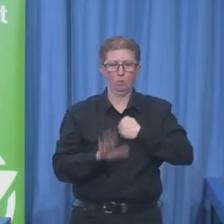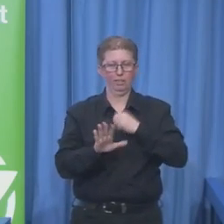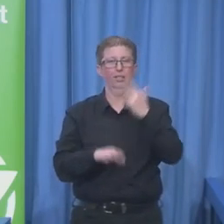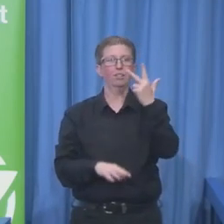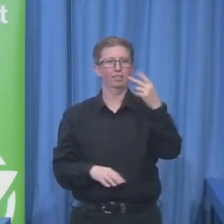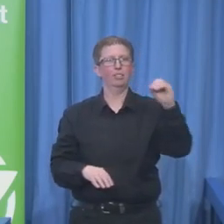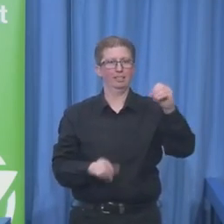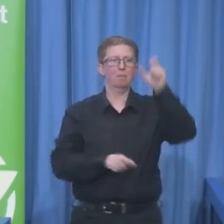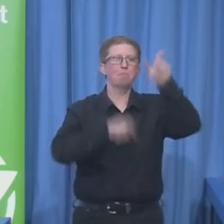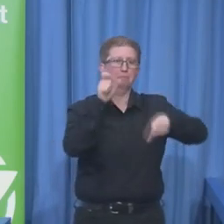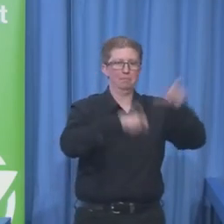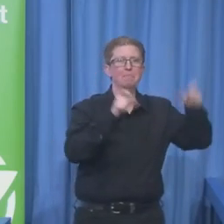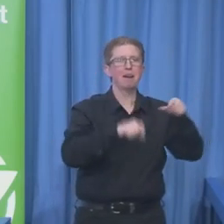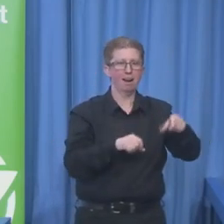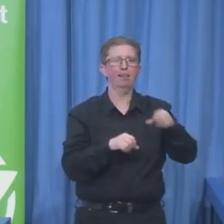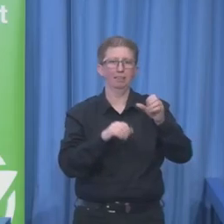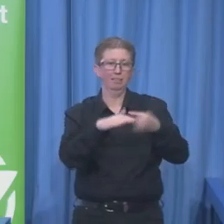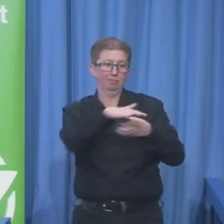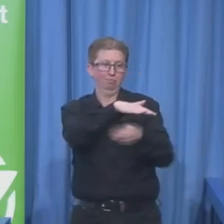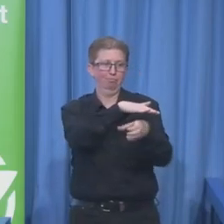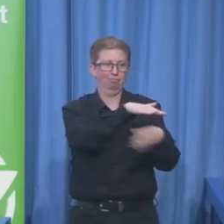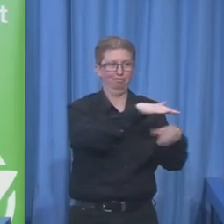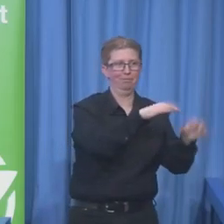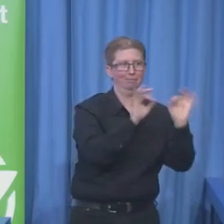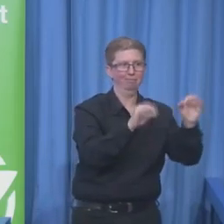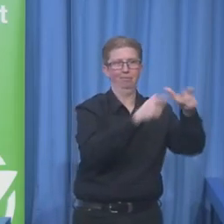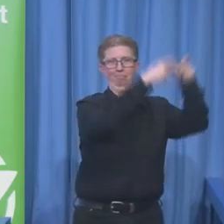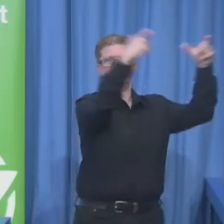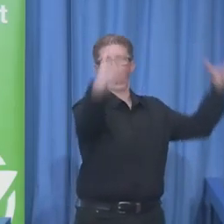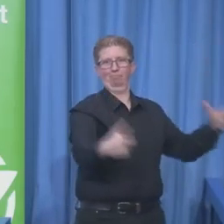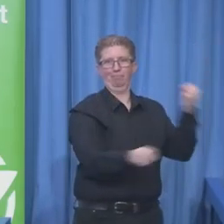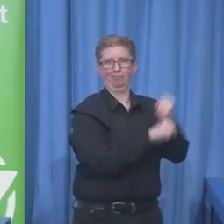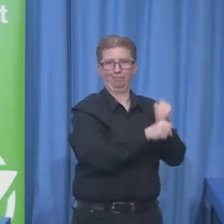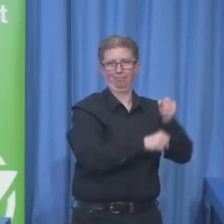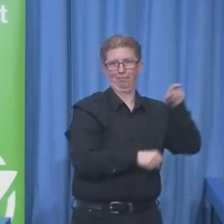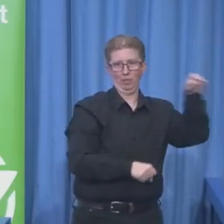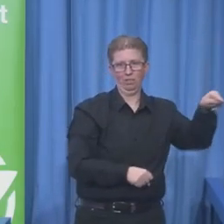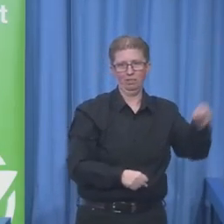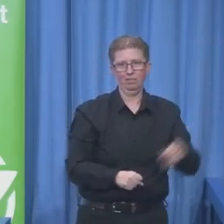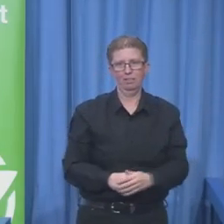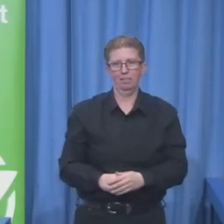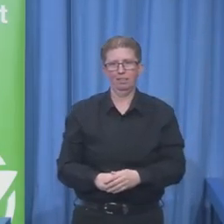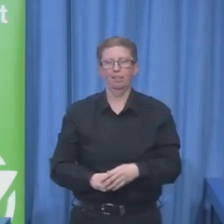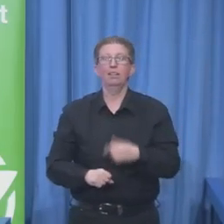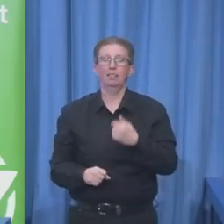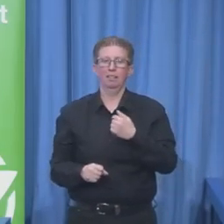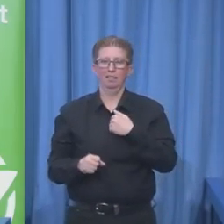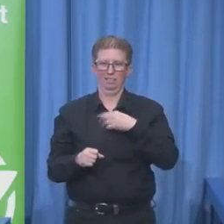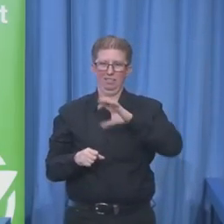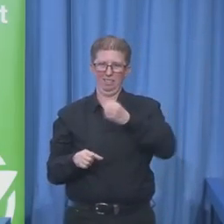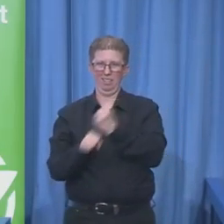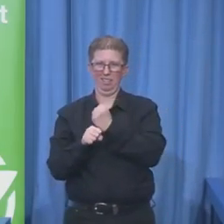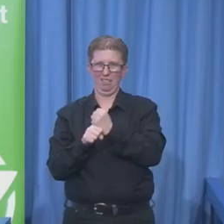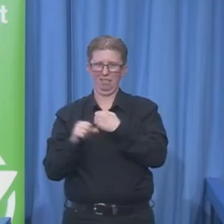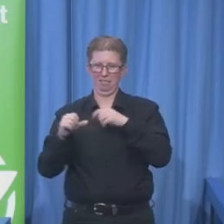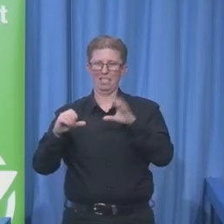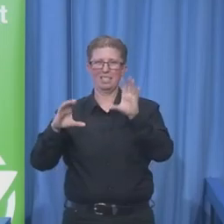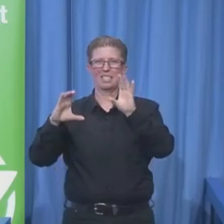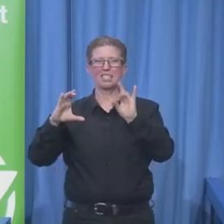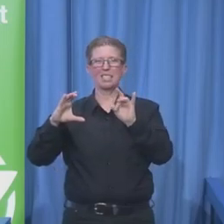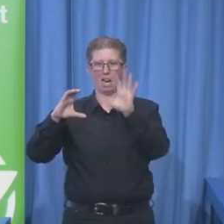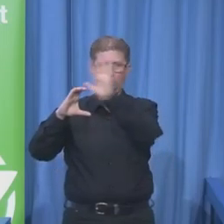develop our approach further on the individual level. If people with the new experiences want